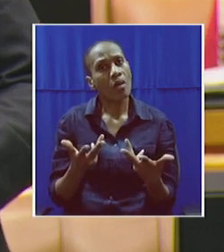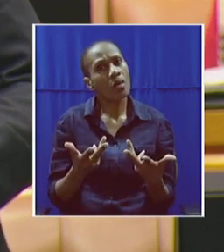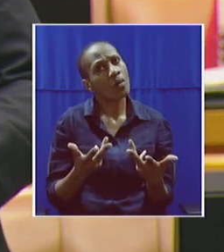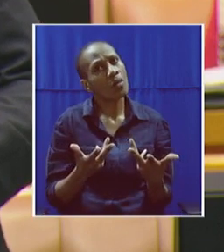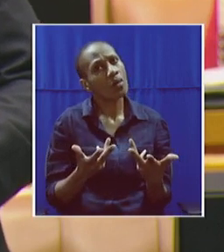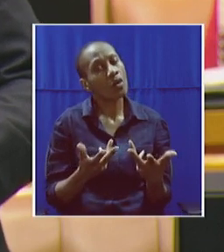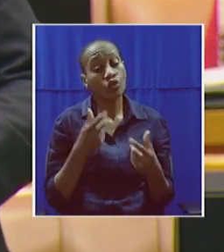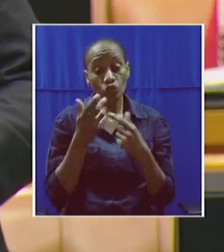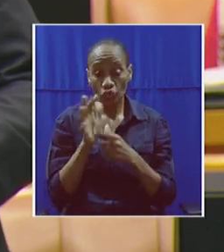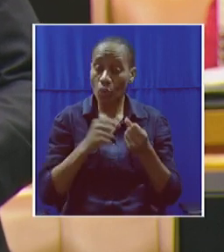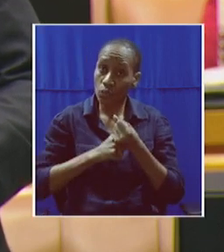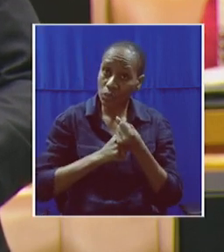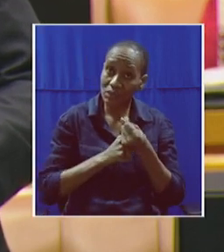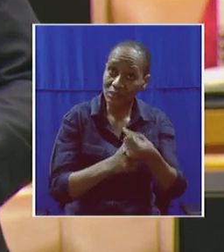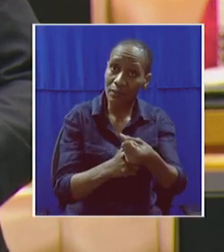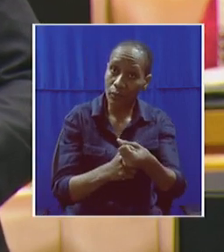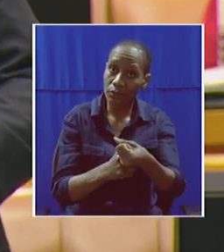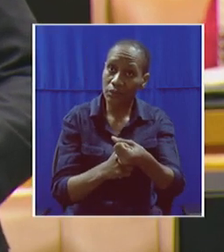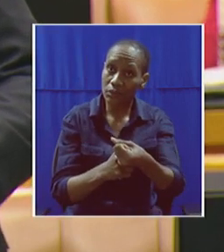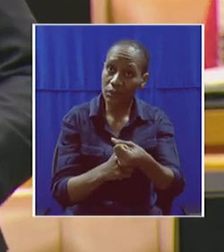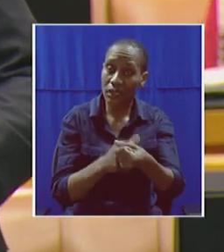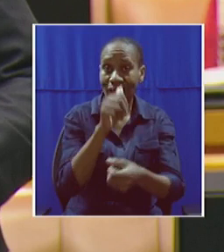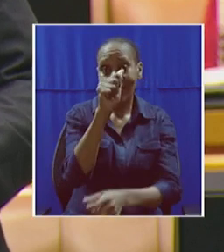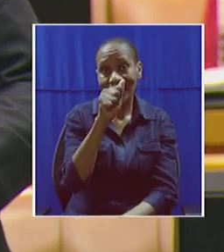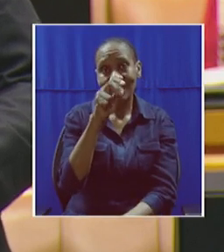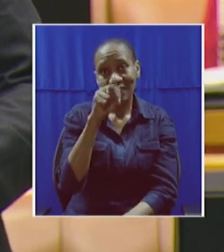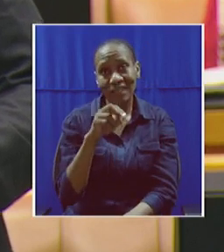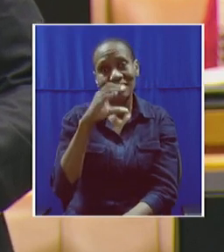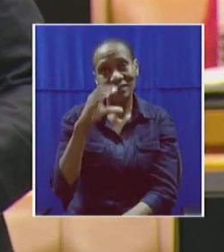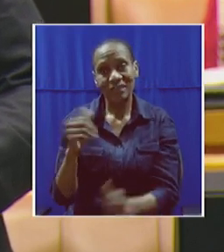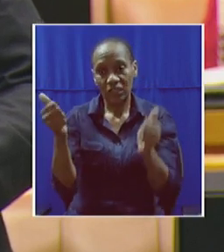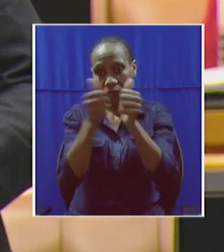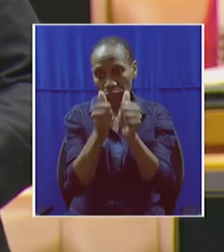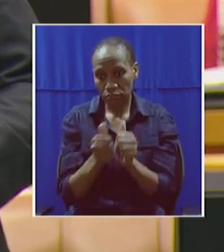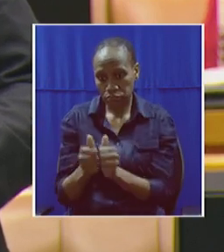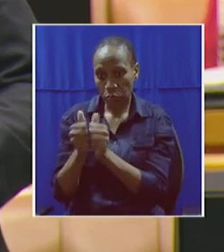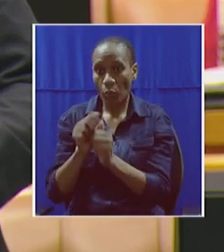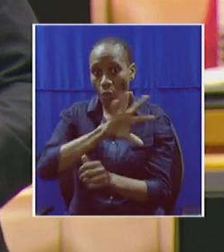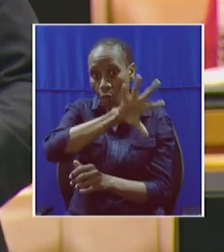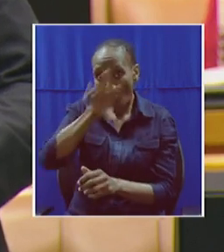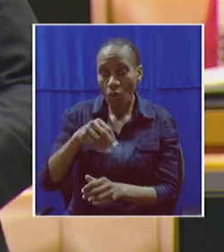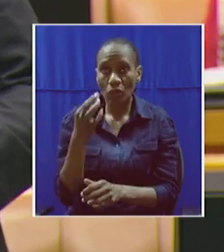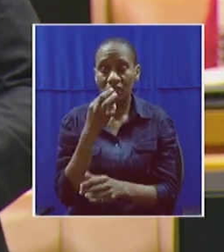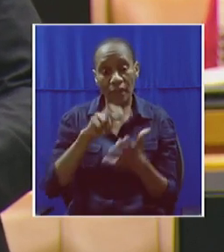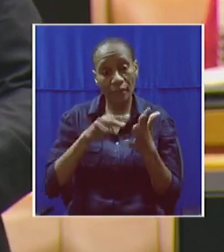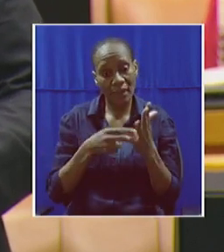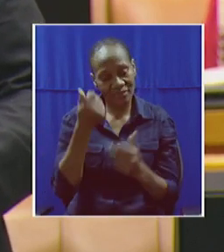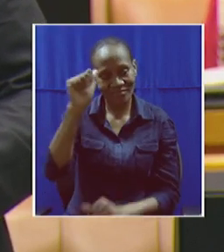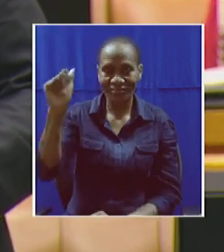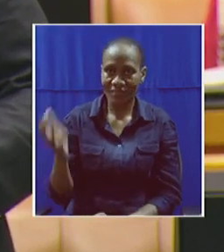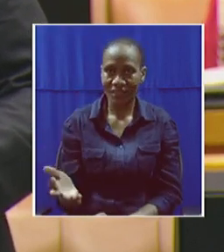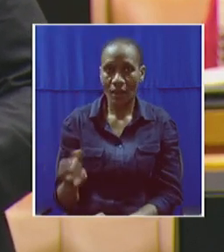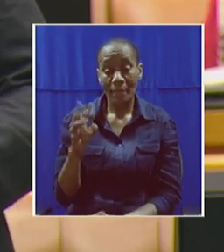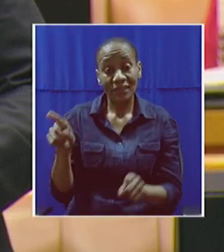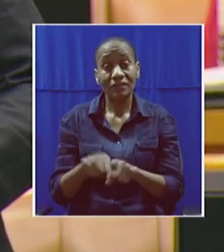support with the ANC with the ANC Alliance Partners who have come out against this plan but who in this regard